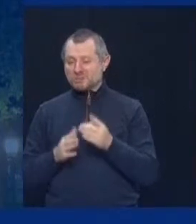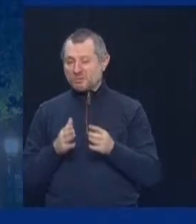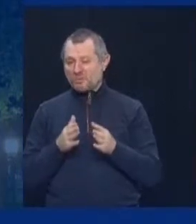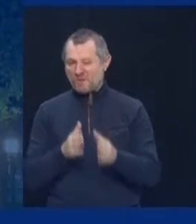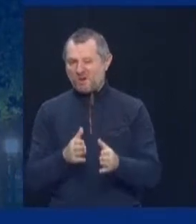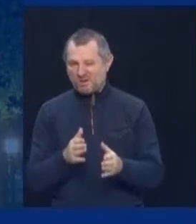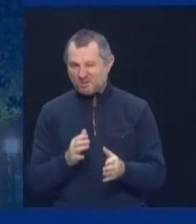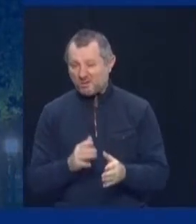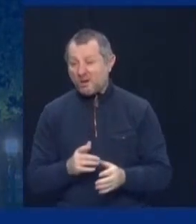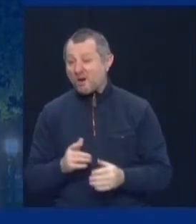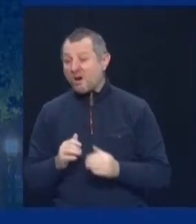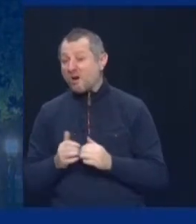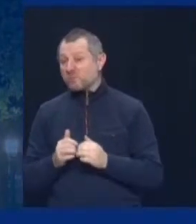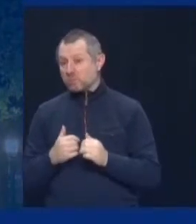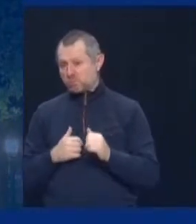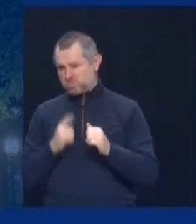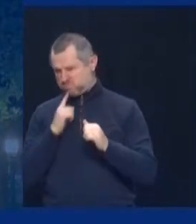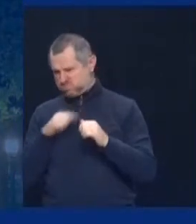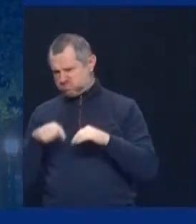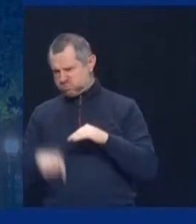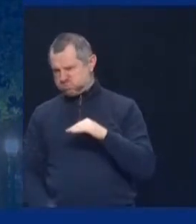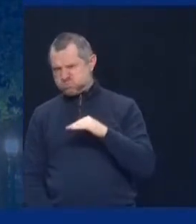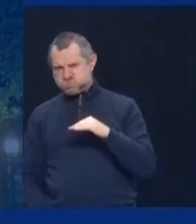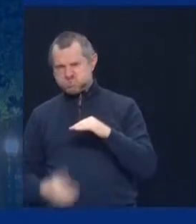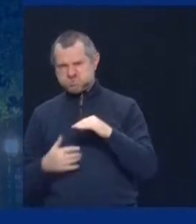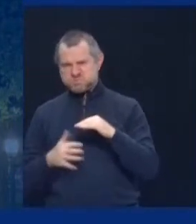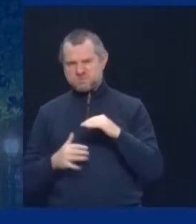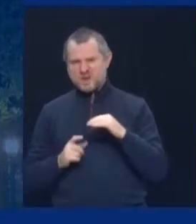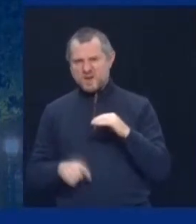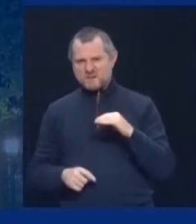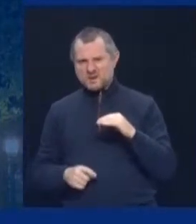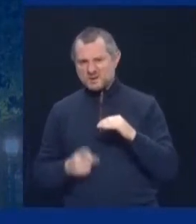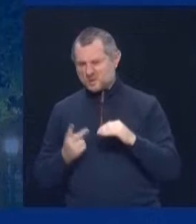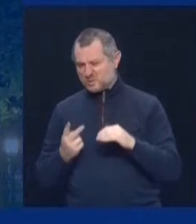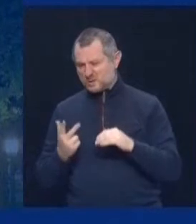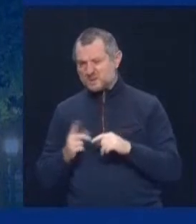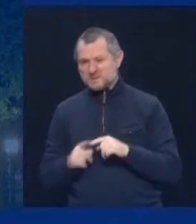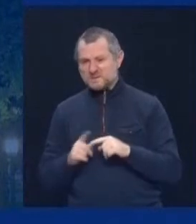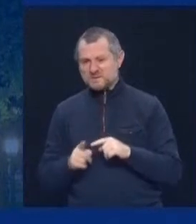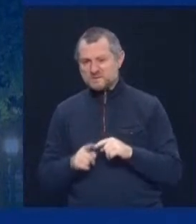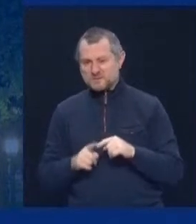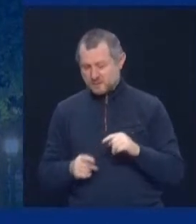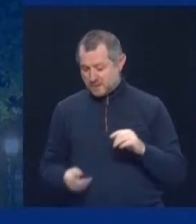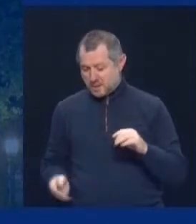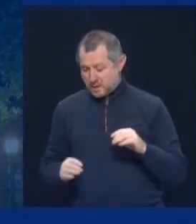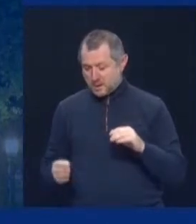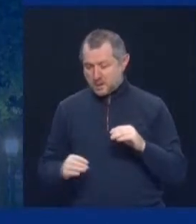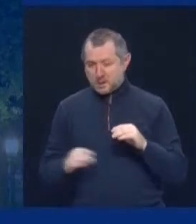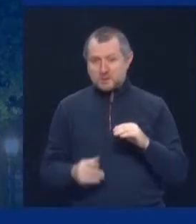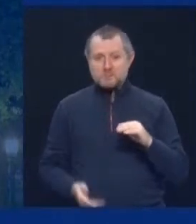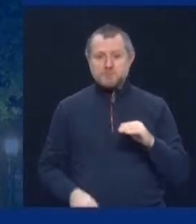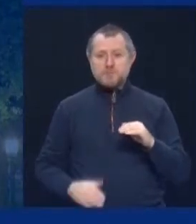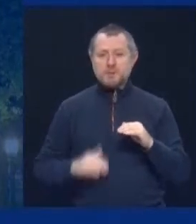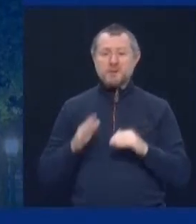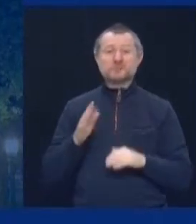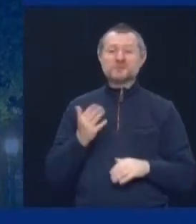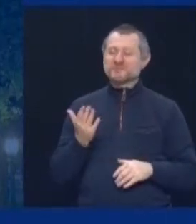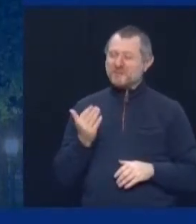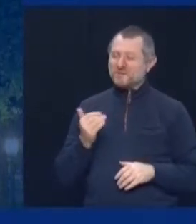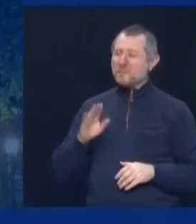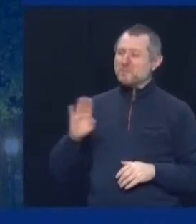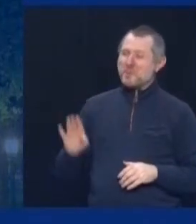the hole. You have a $15 billion hole in the budget. We need $15 billion.